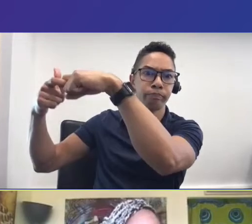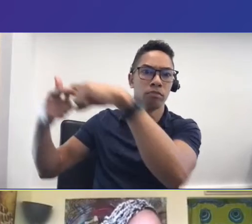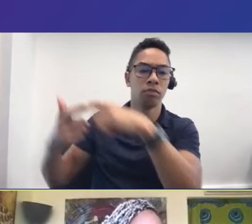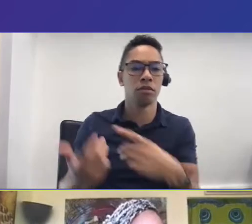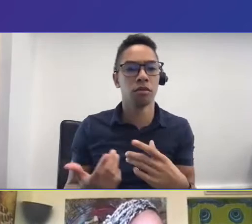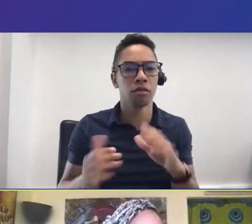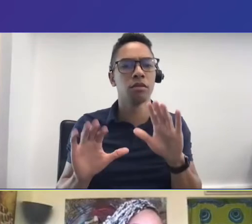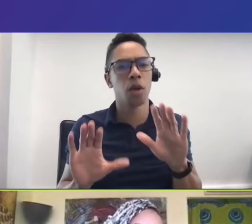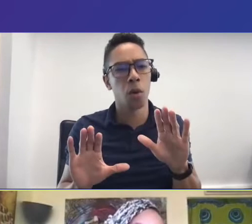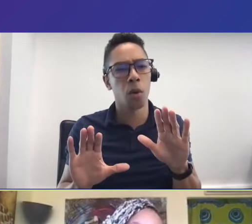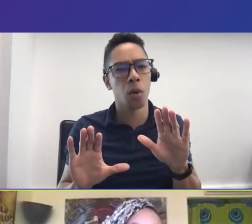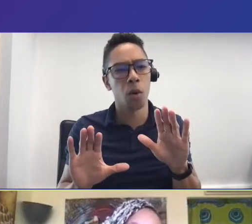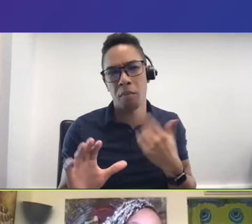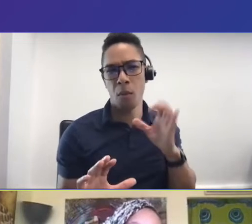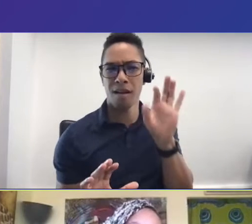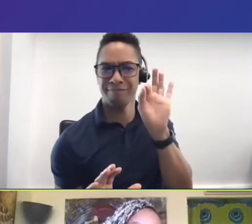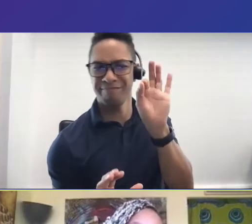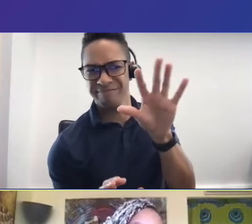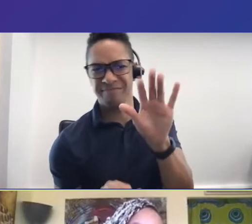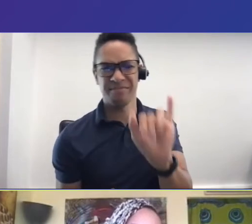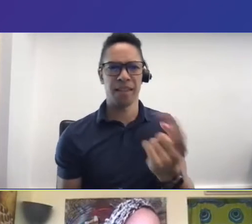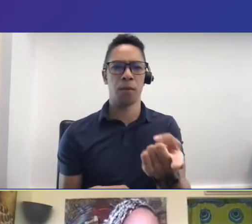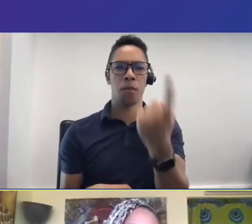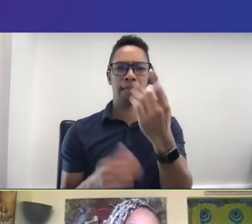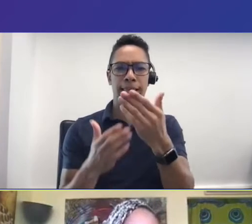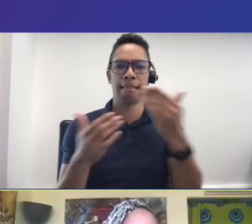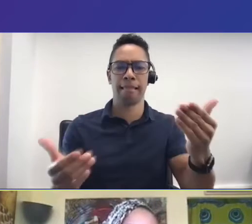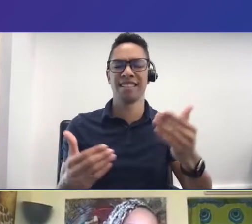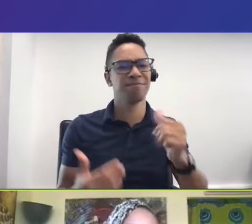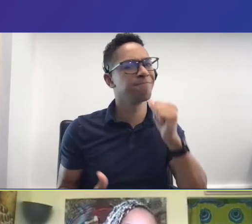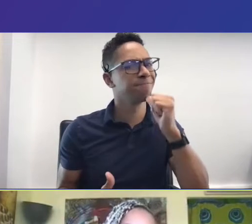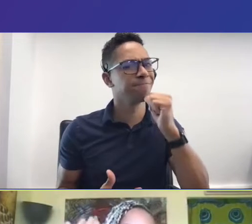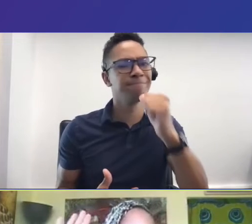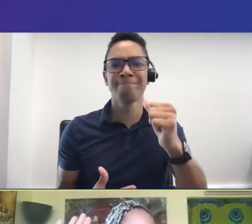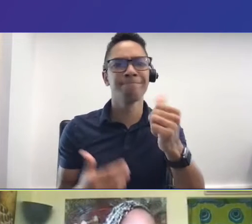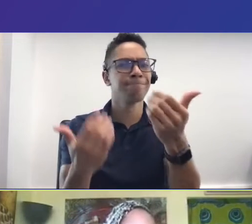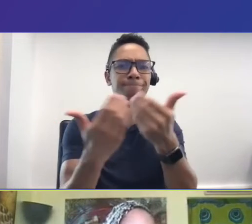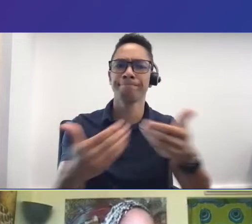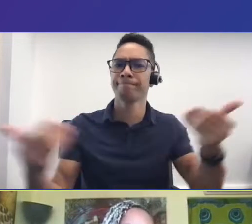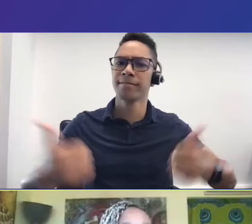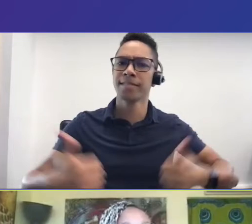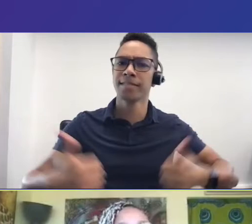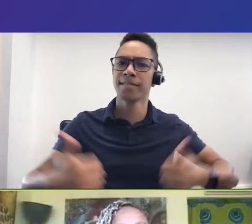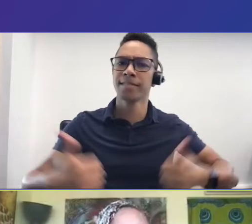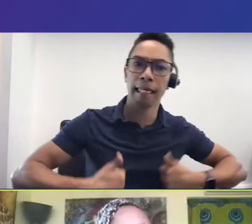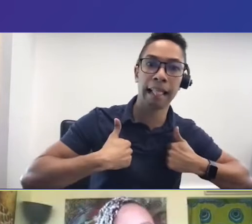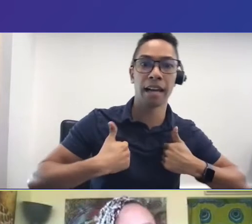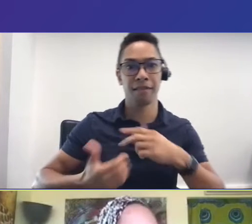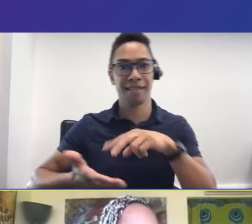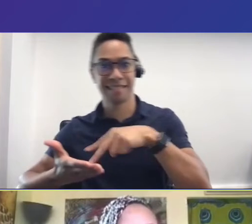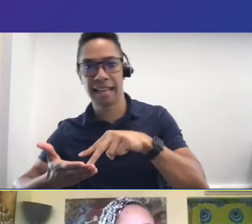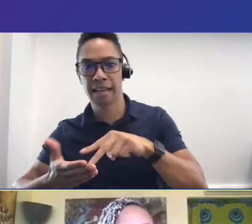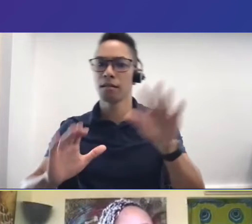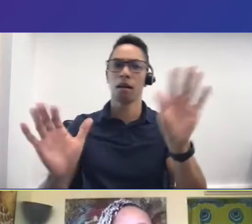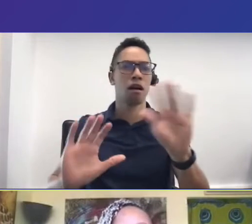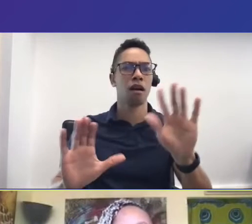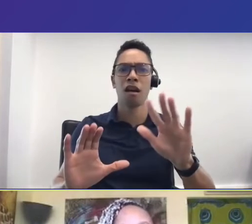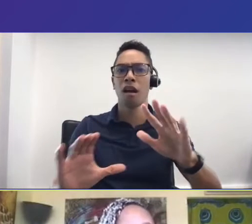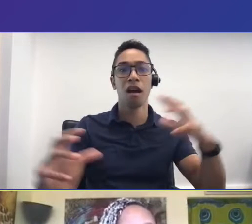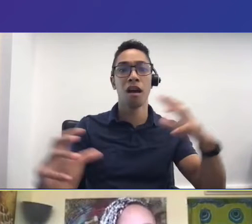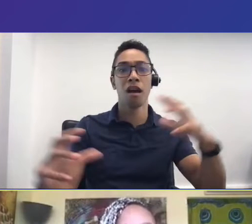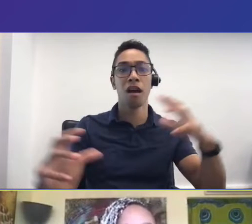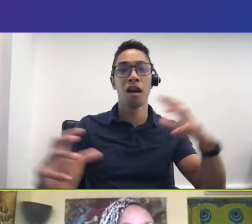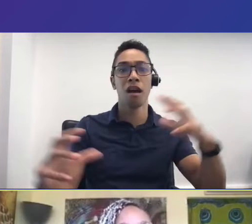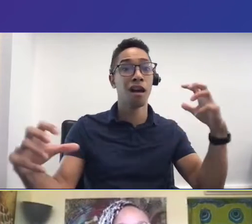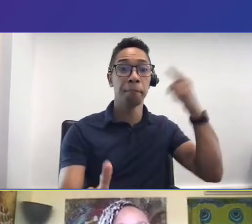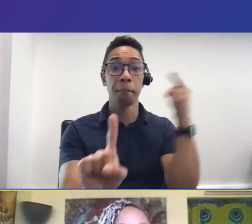wanted to share that, that it's not separating life from dance, because the whole point of